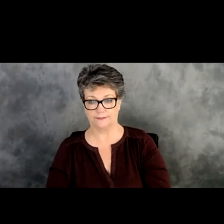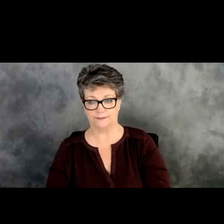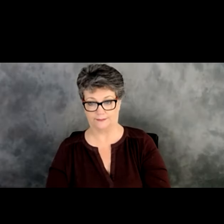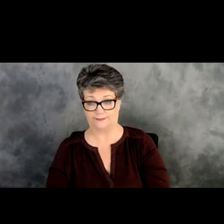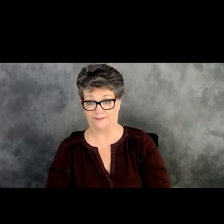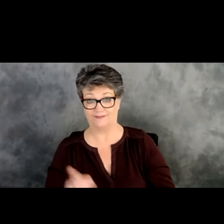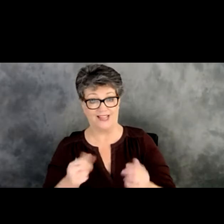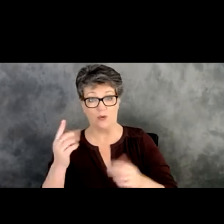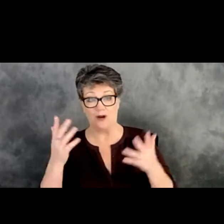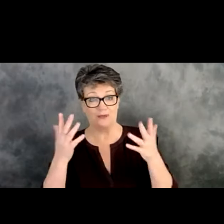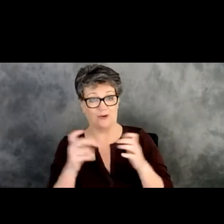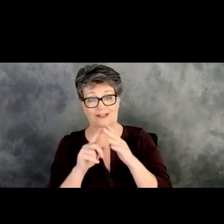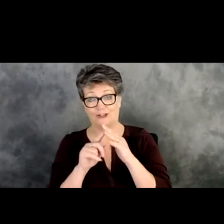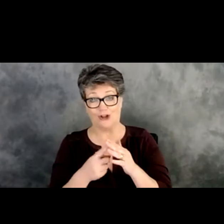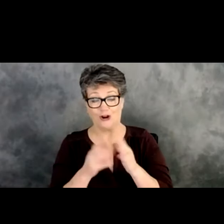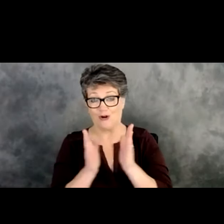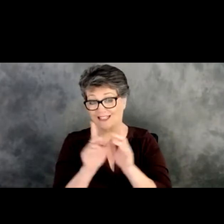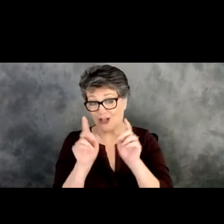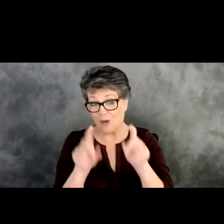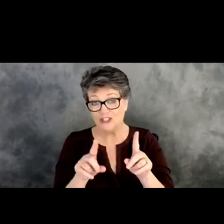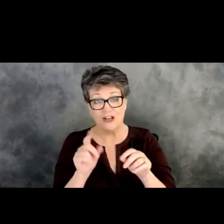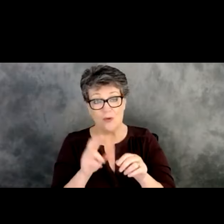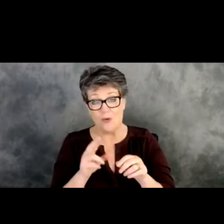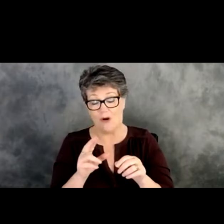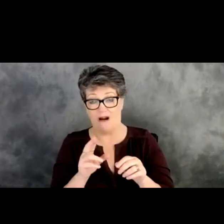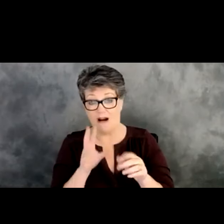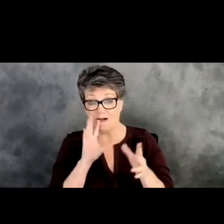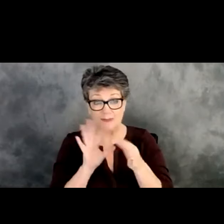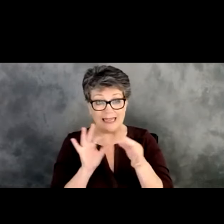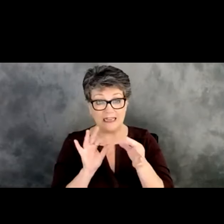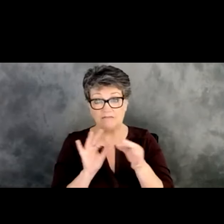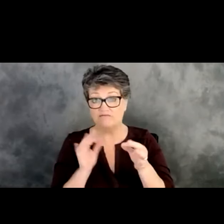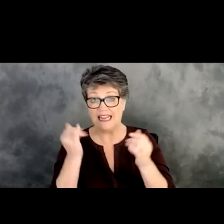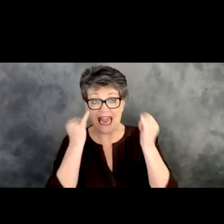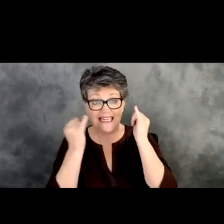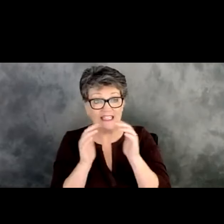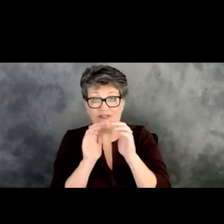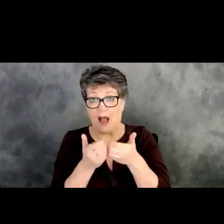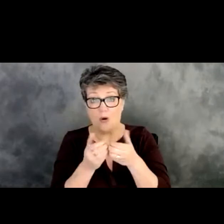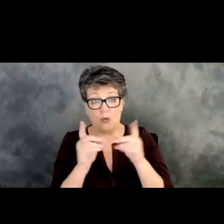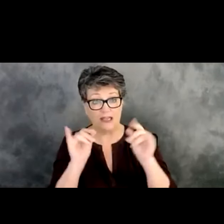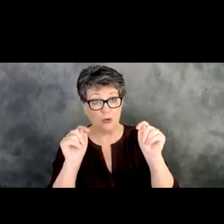Does anybody like to ask a question or speak with any ideas of how we might do that?